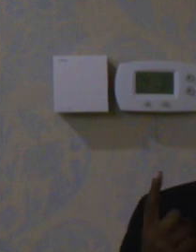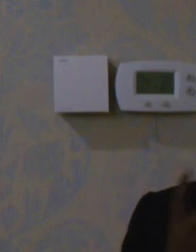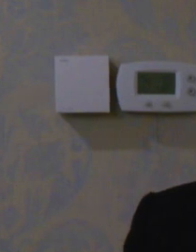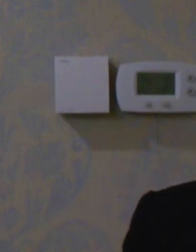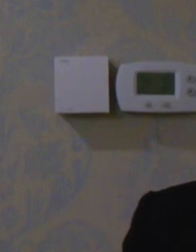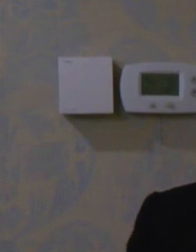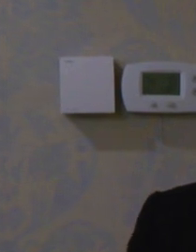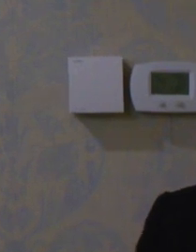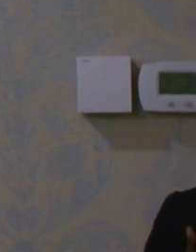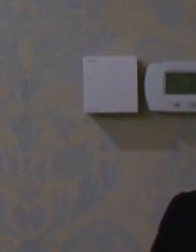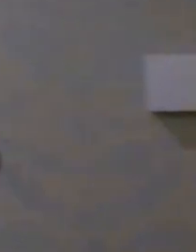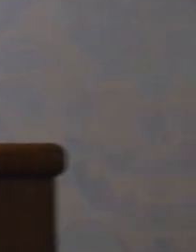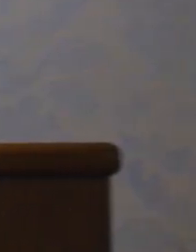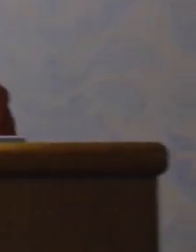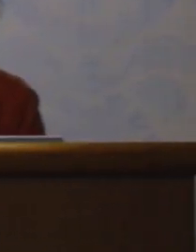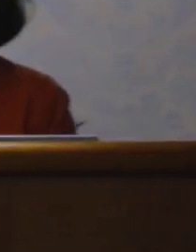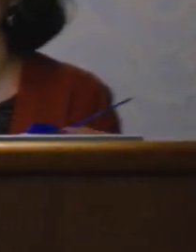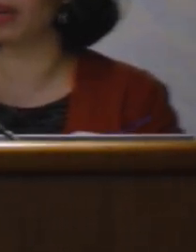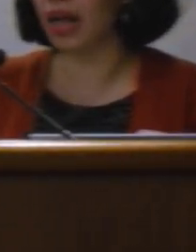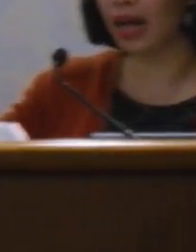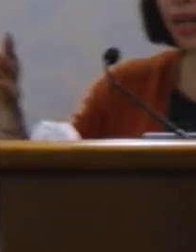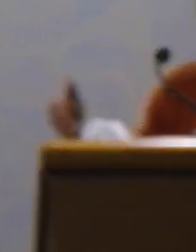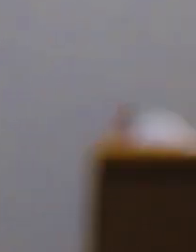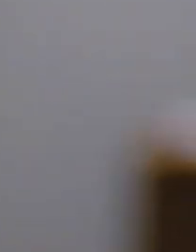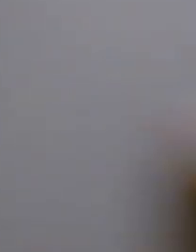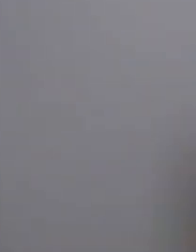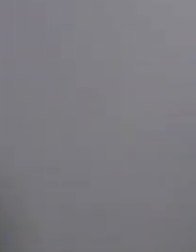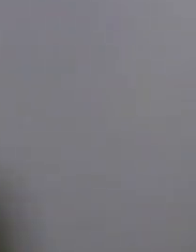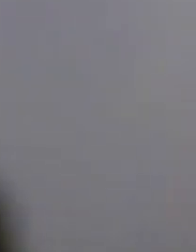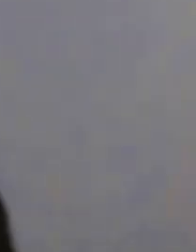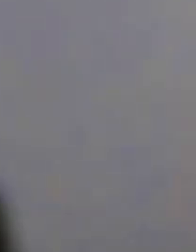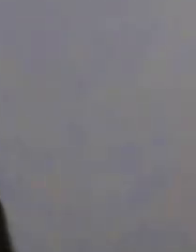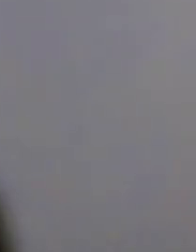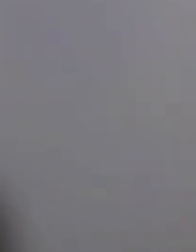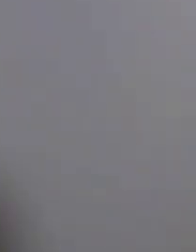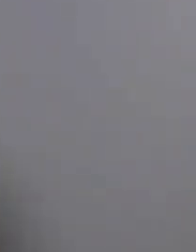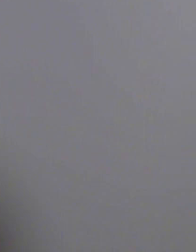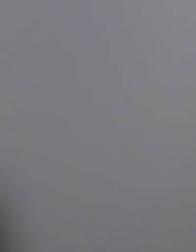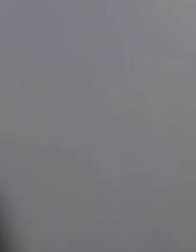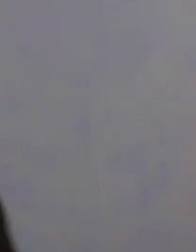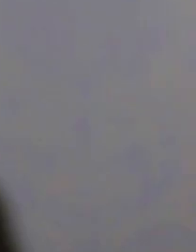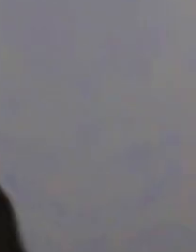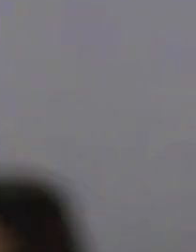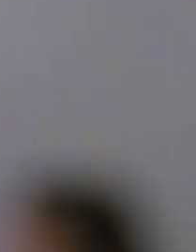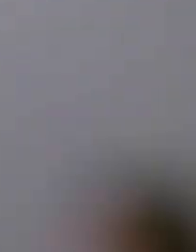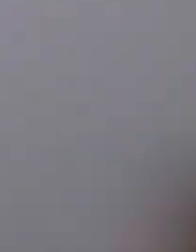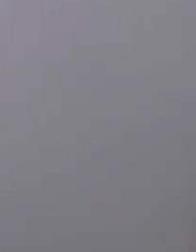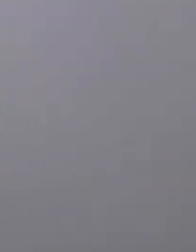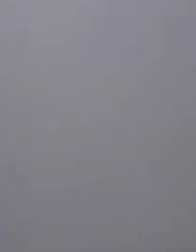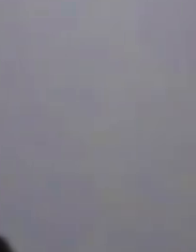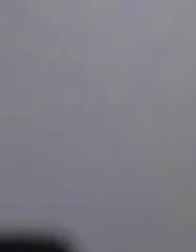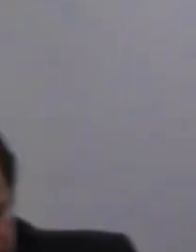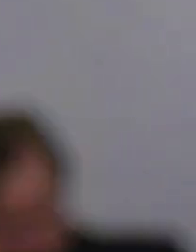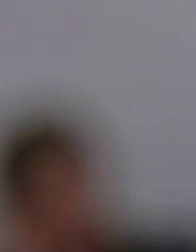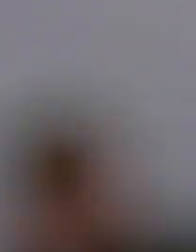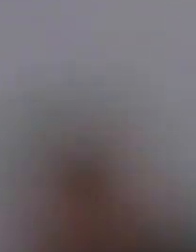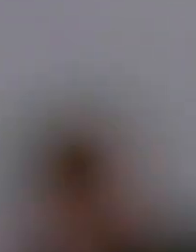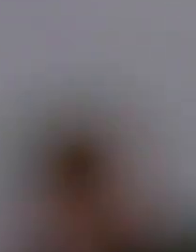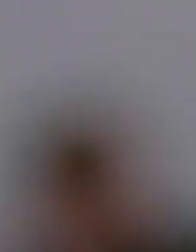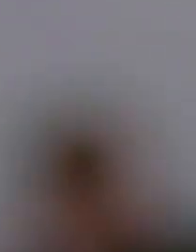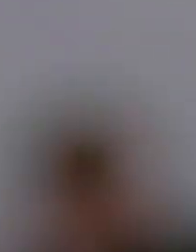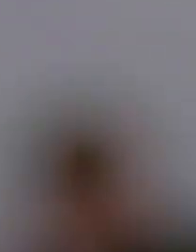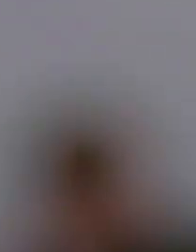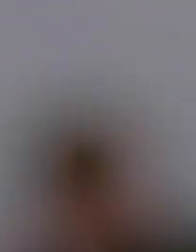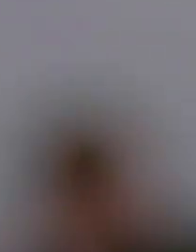element, and we try to combine about the online and in-person activity. For